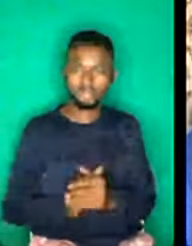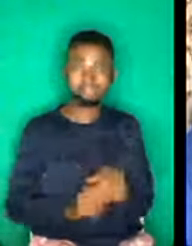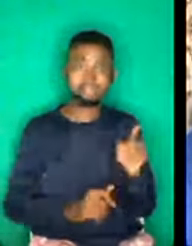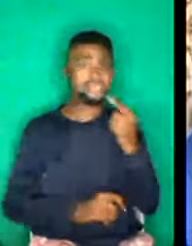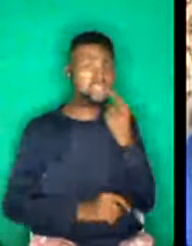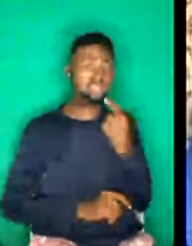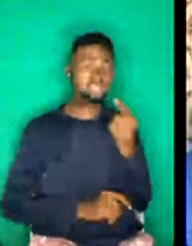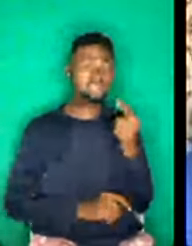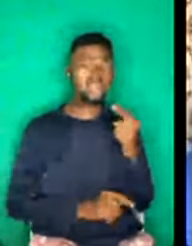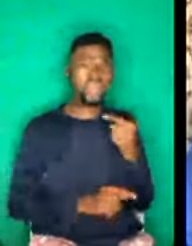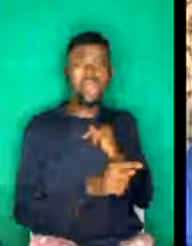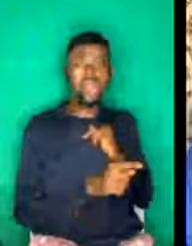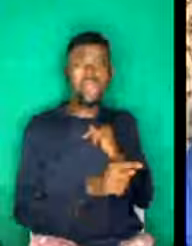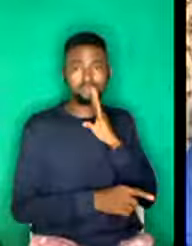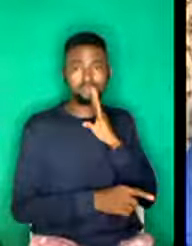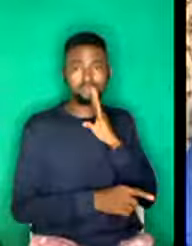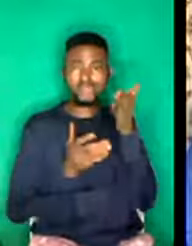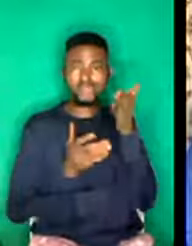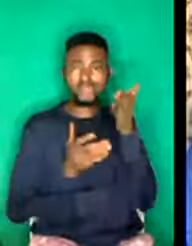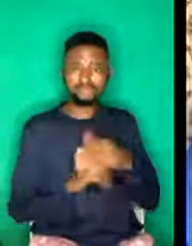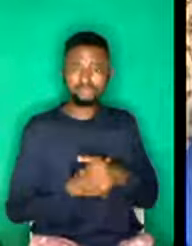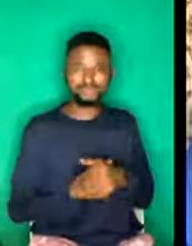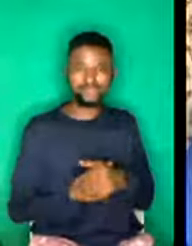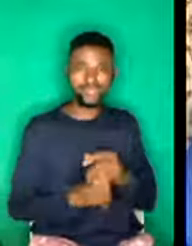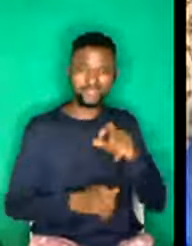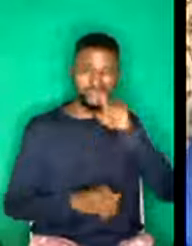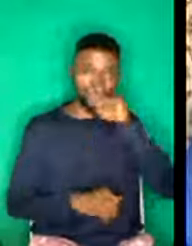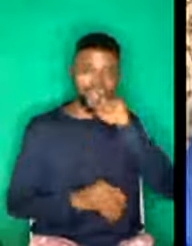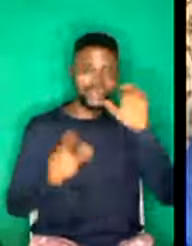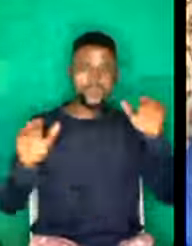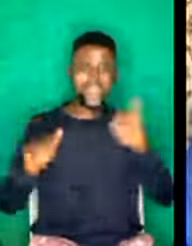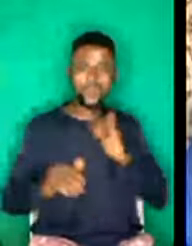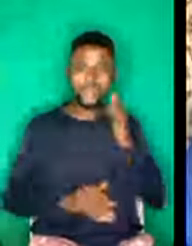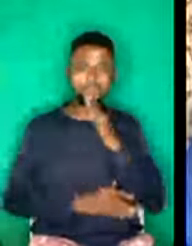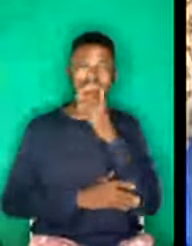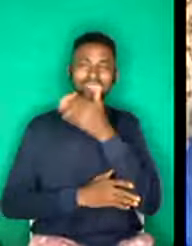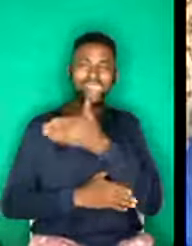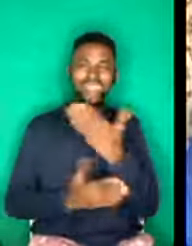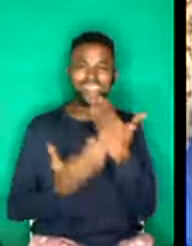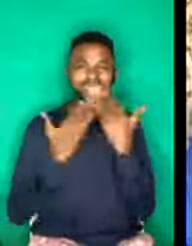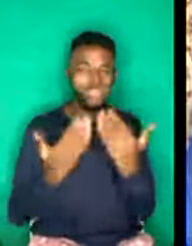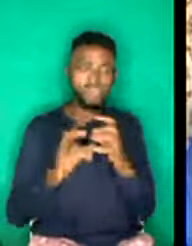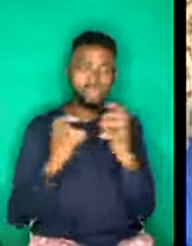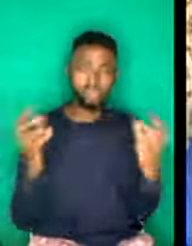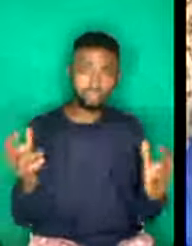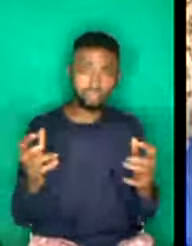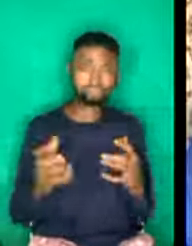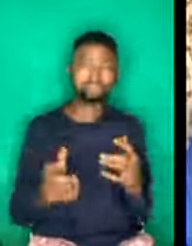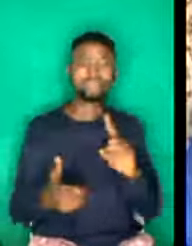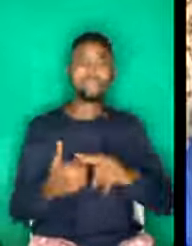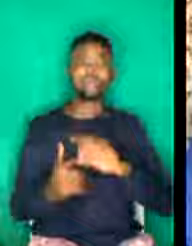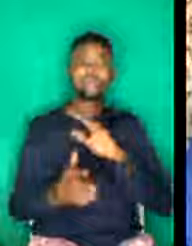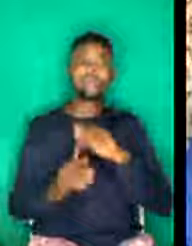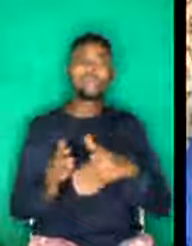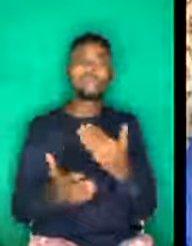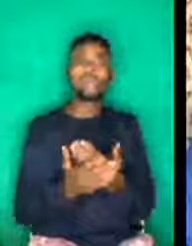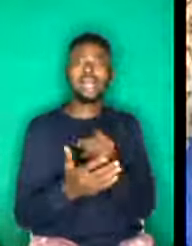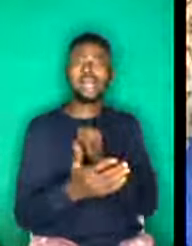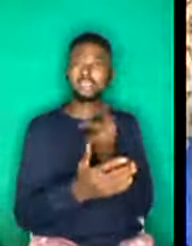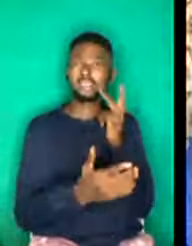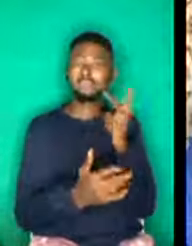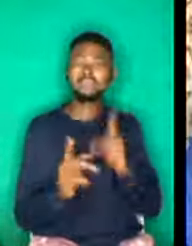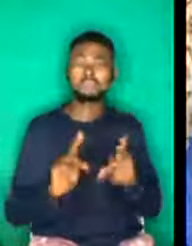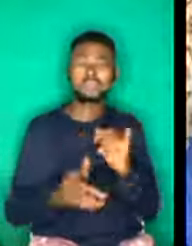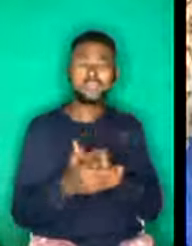anytime. Ego, I'll Thank be you. there. Thank you. Thank you very much. And to all, as I see those that are also commenting